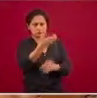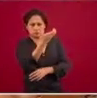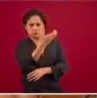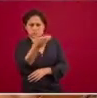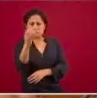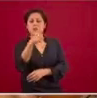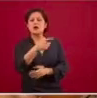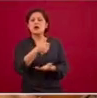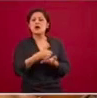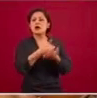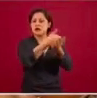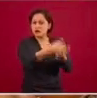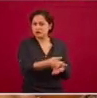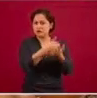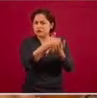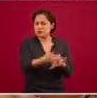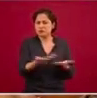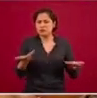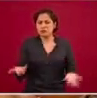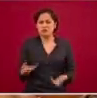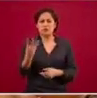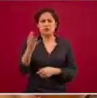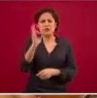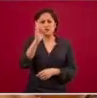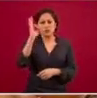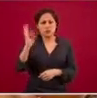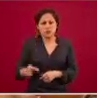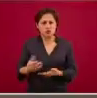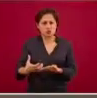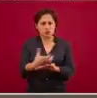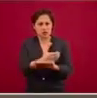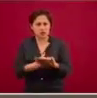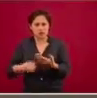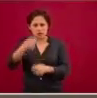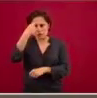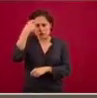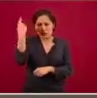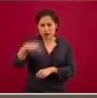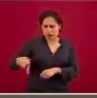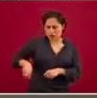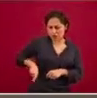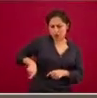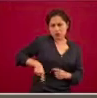agro-industrial product that has a major role in our economy.